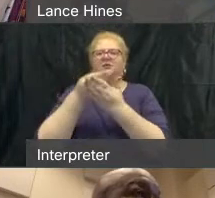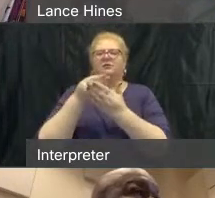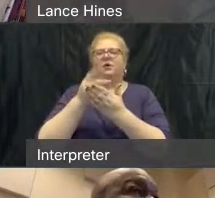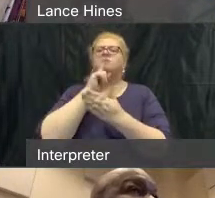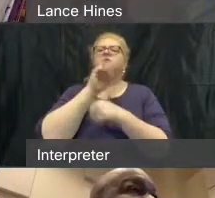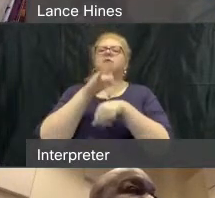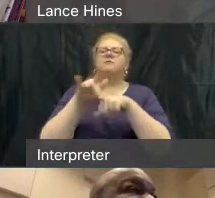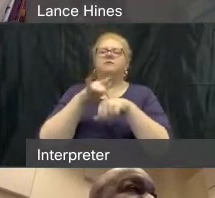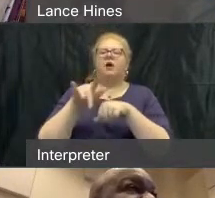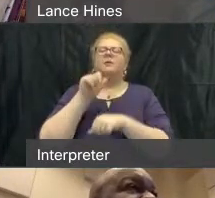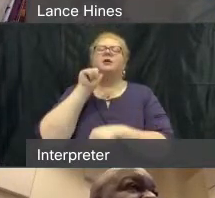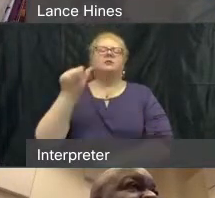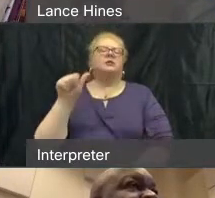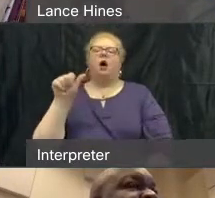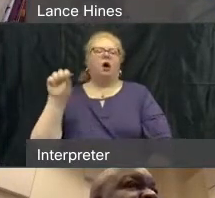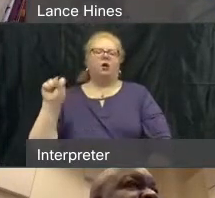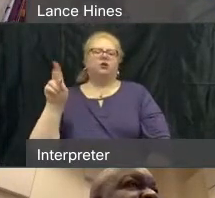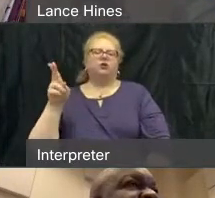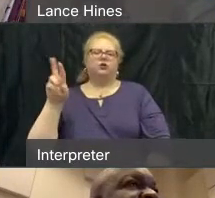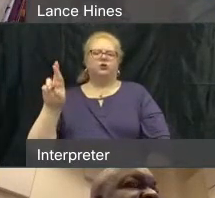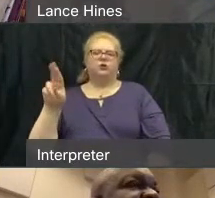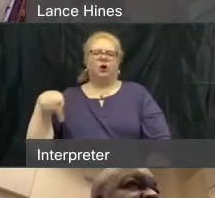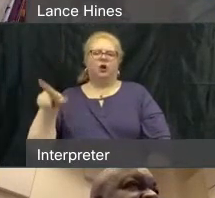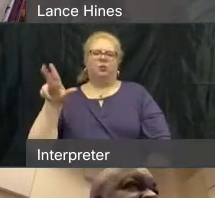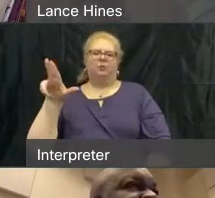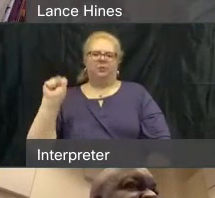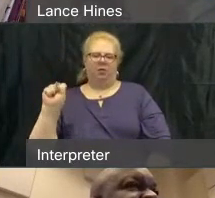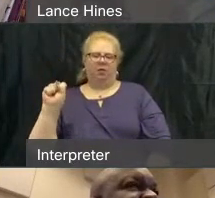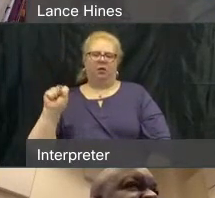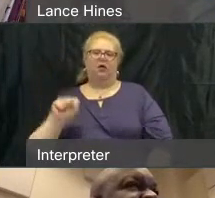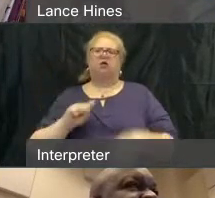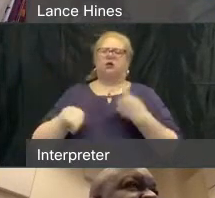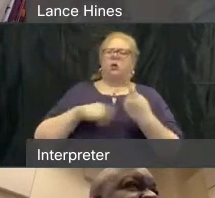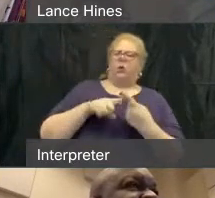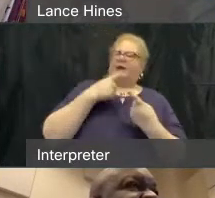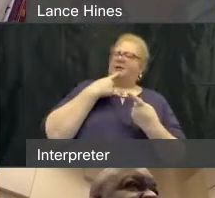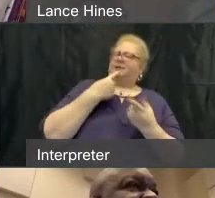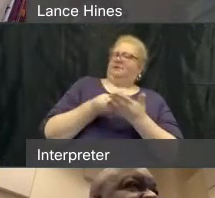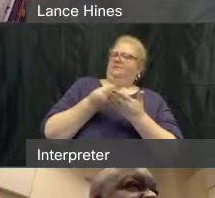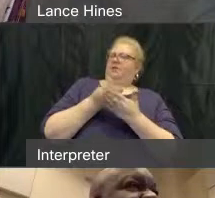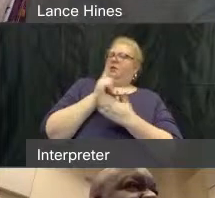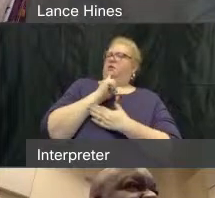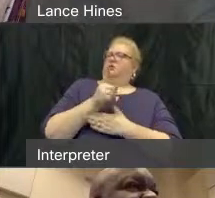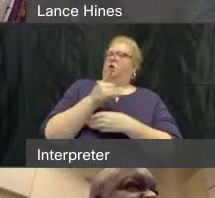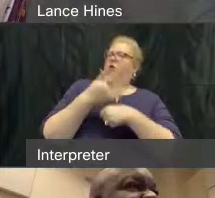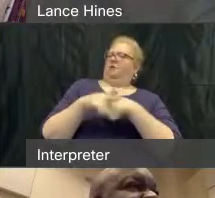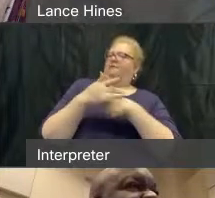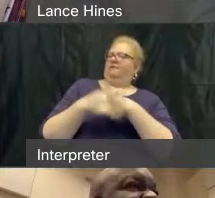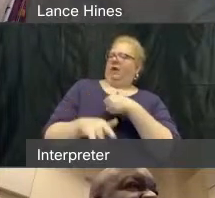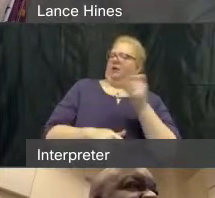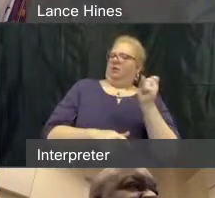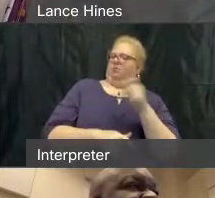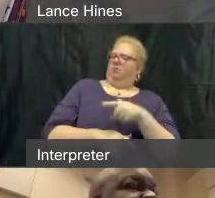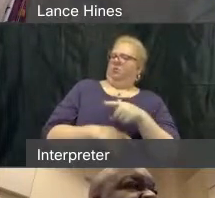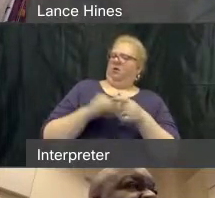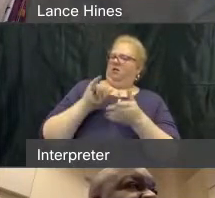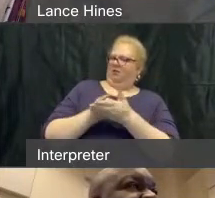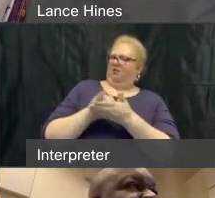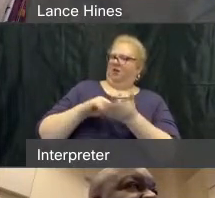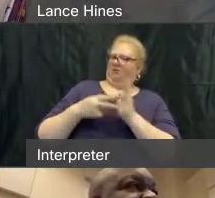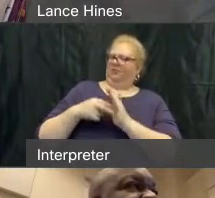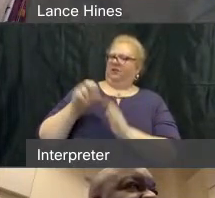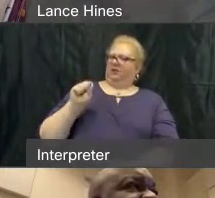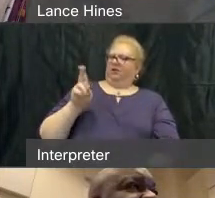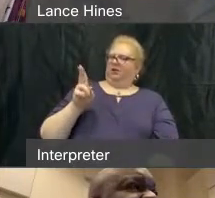surplus. So when it says funds are available, if that's not